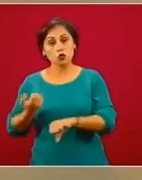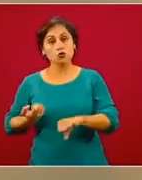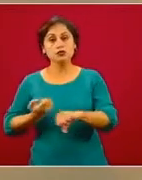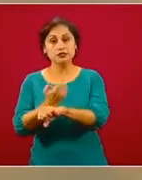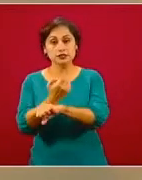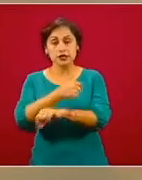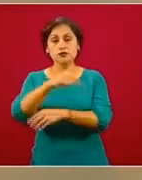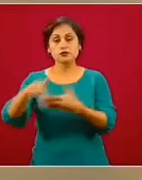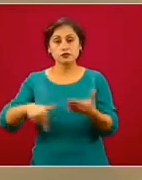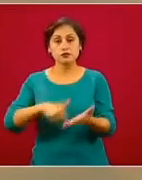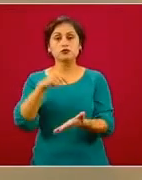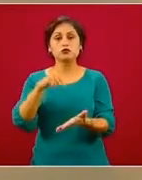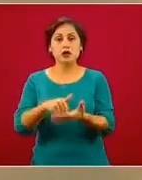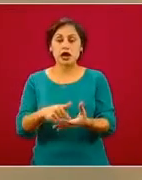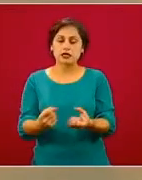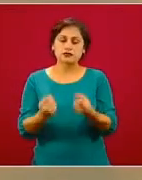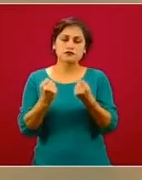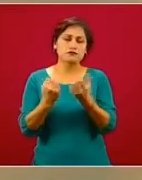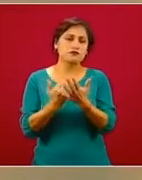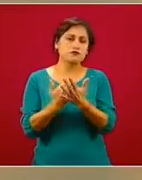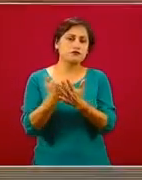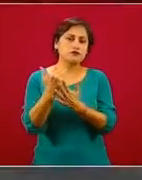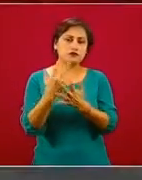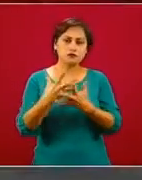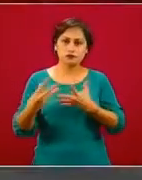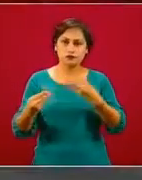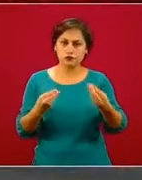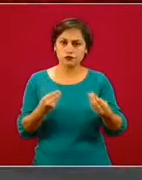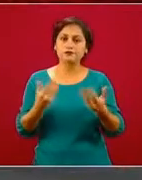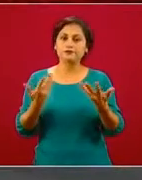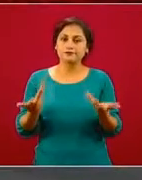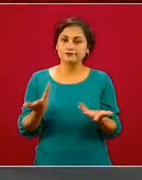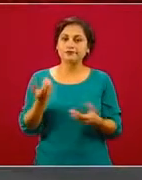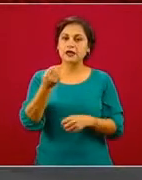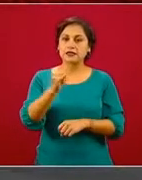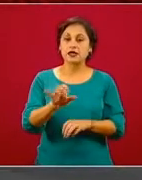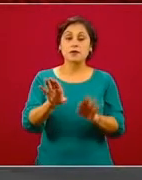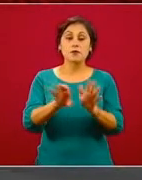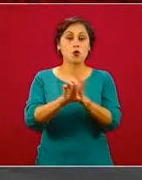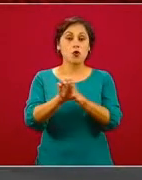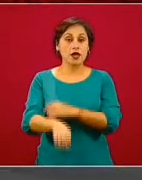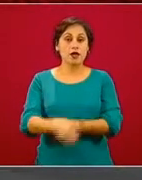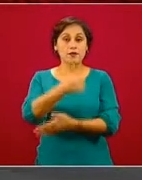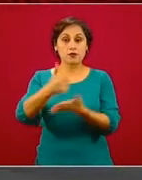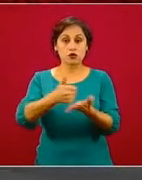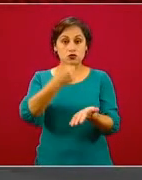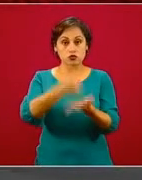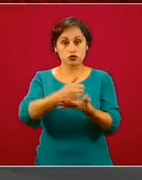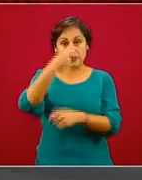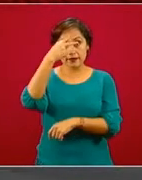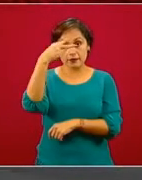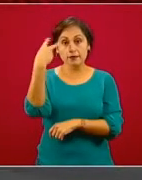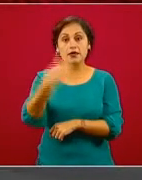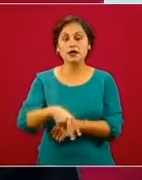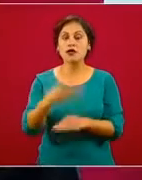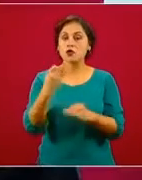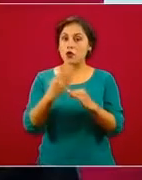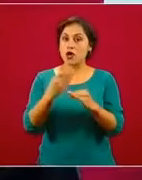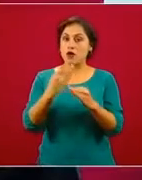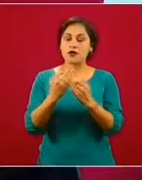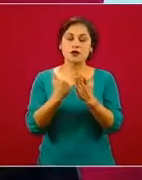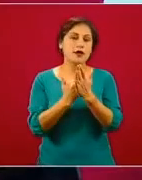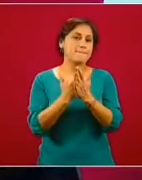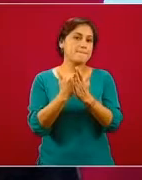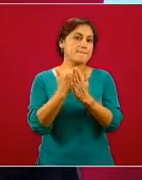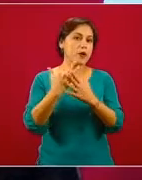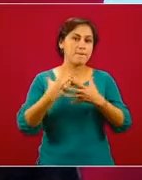We have some areas where there are still very high levels of transmission. I'm emphasizing